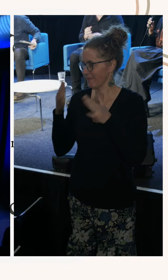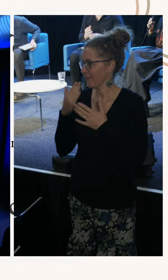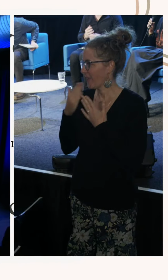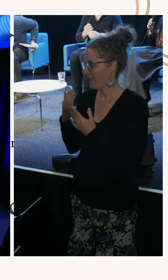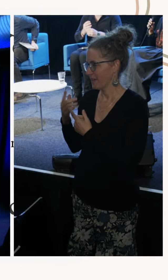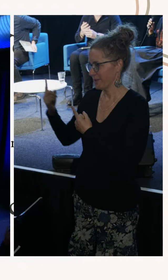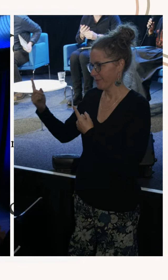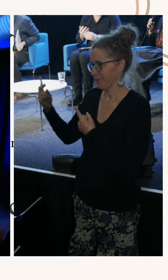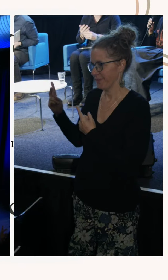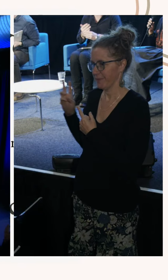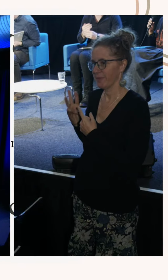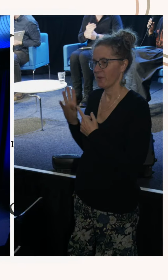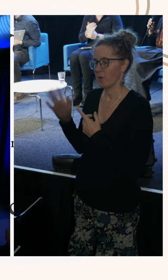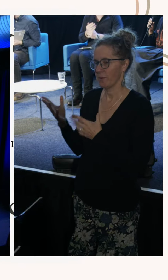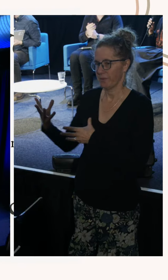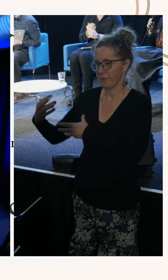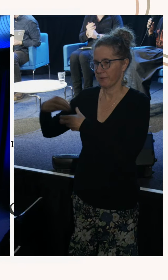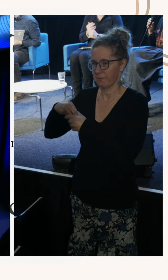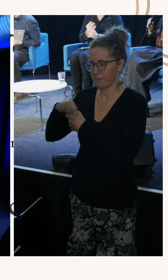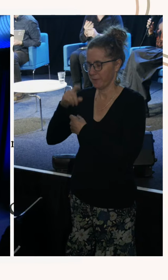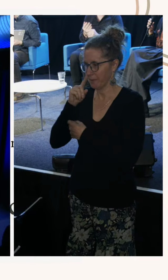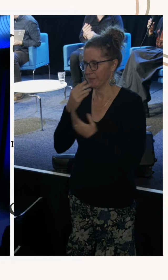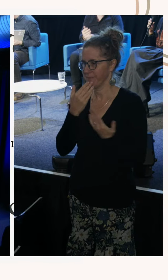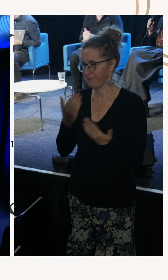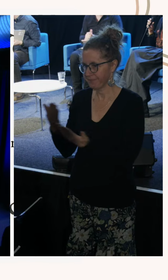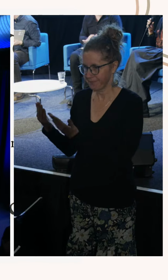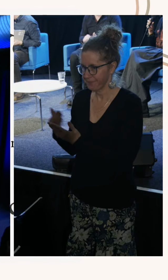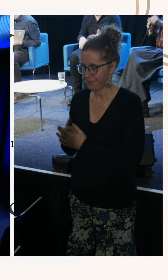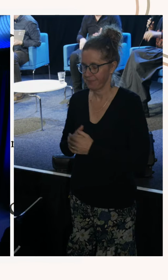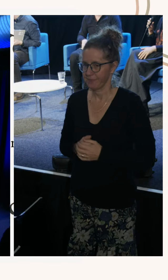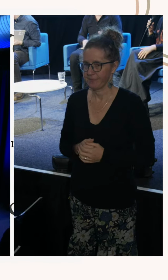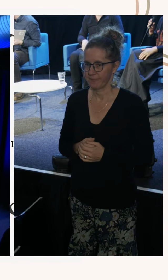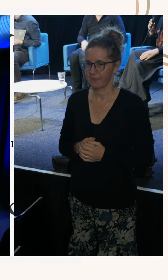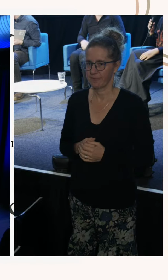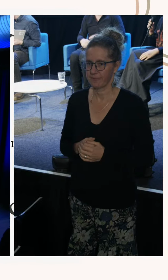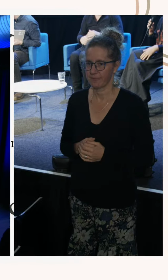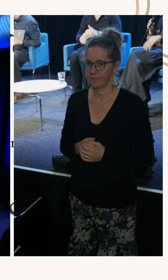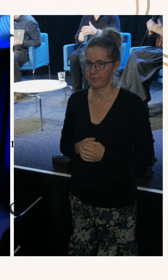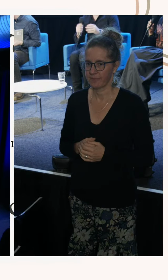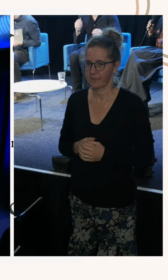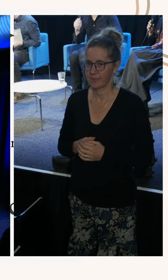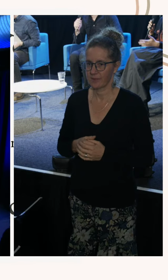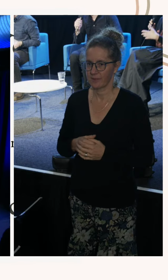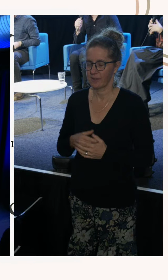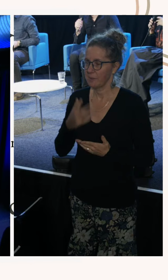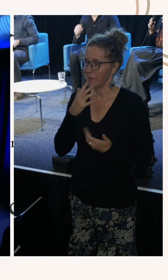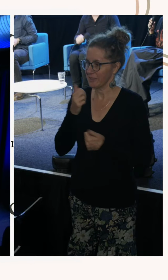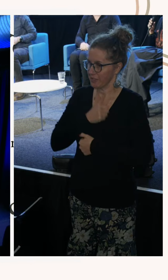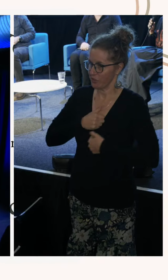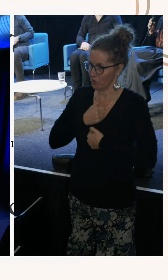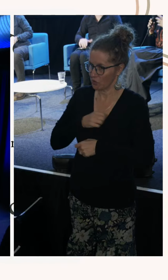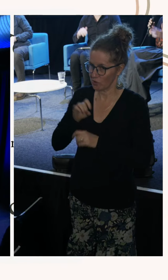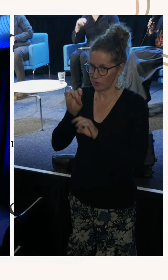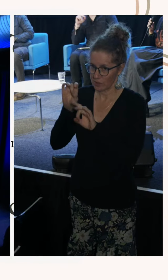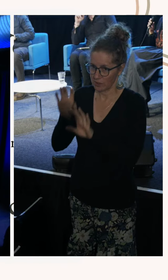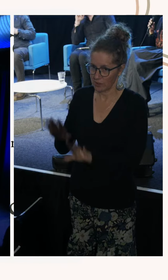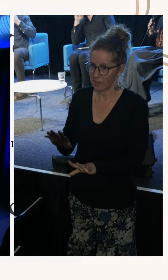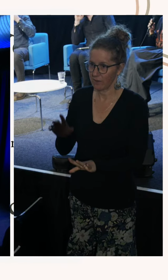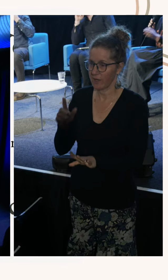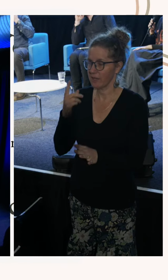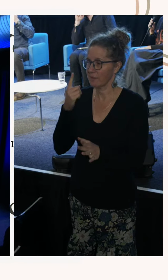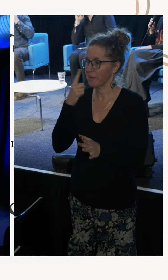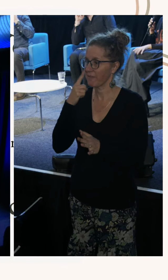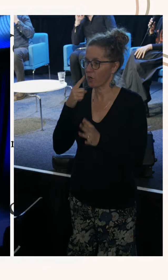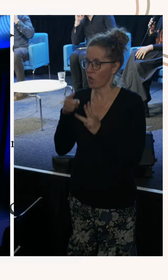Centre. And please, you know, we've got the space for a little bit longer. Please Have a enjoy. drink. And please check